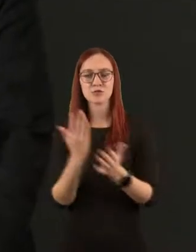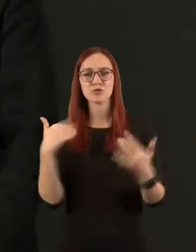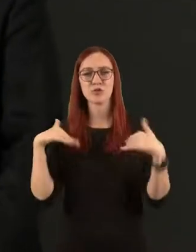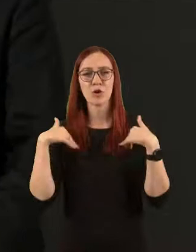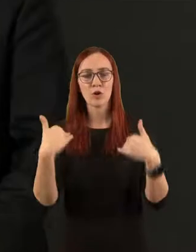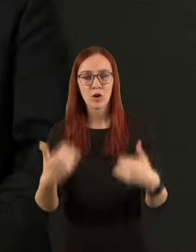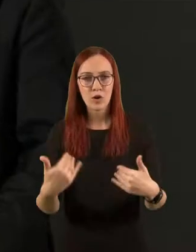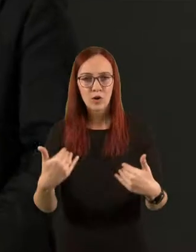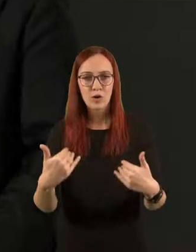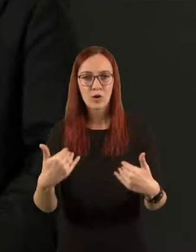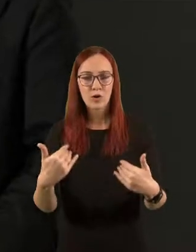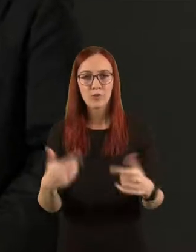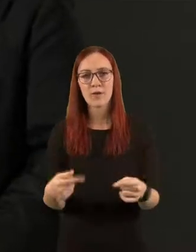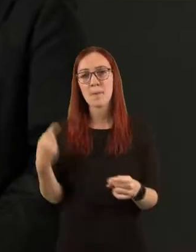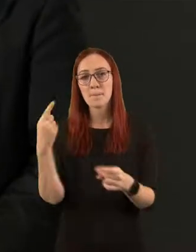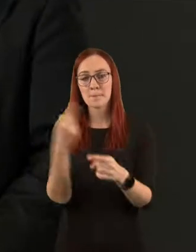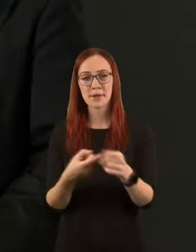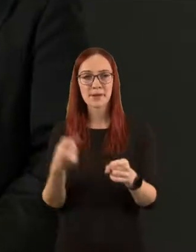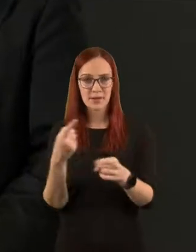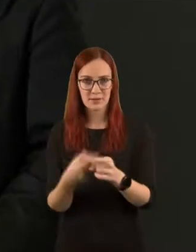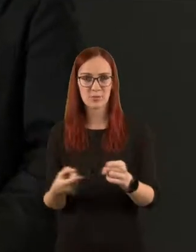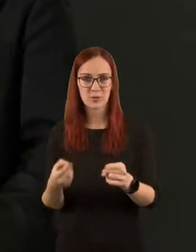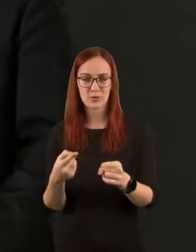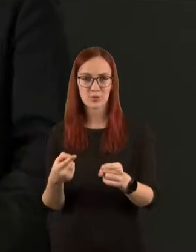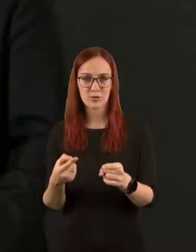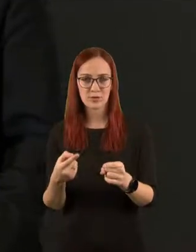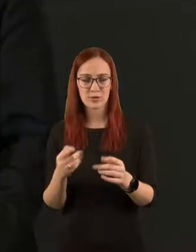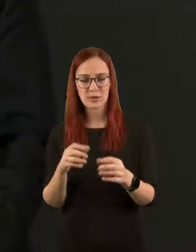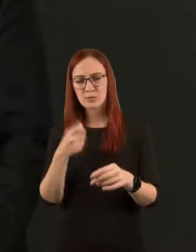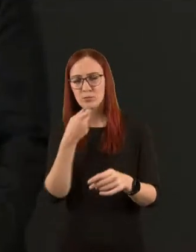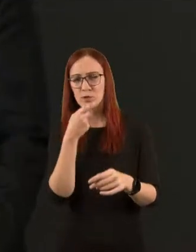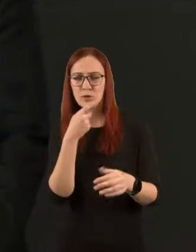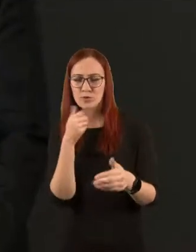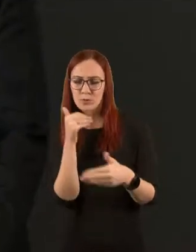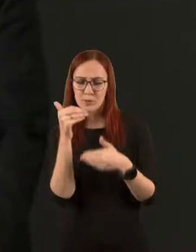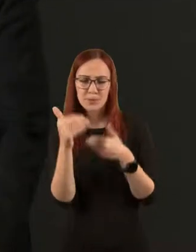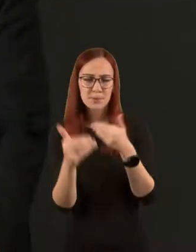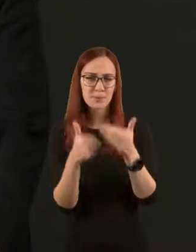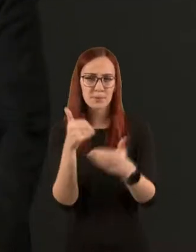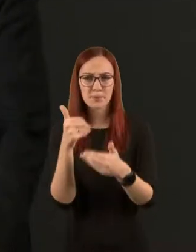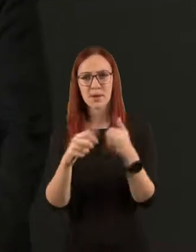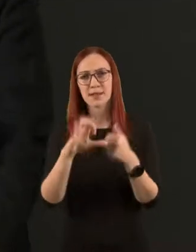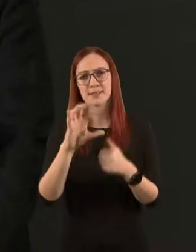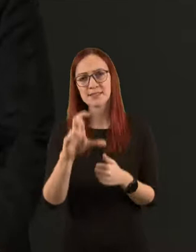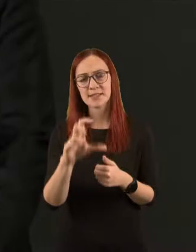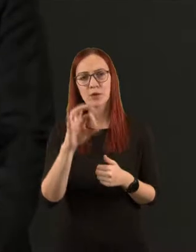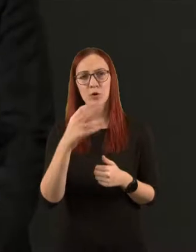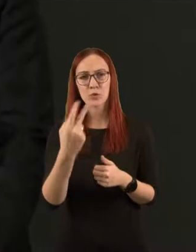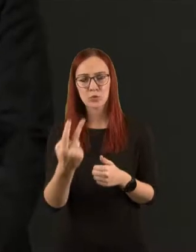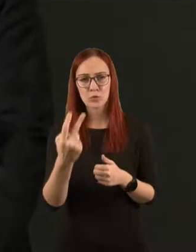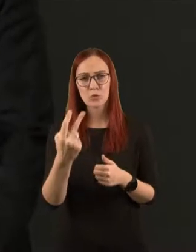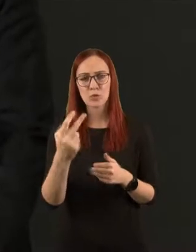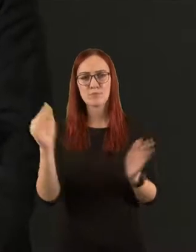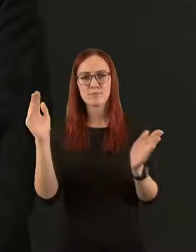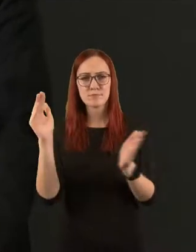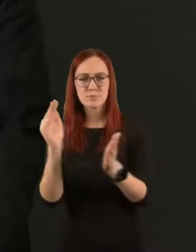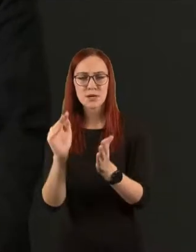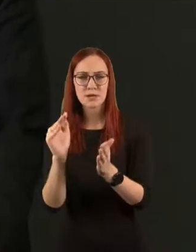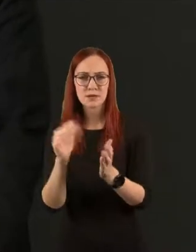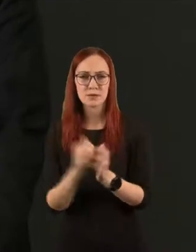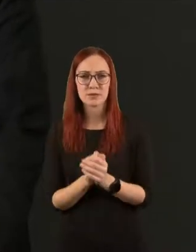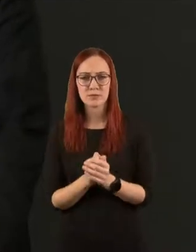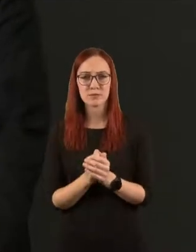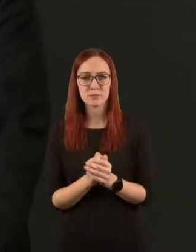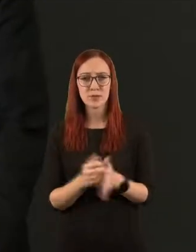confident that the analysis and recommendations of this review will help guide Lithuania as you continue to design, deliver, and implement